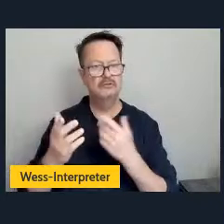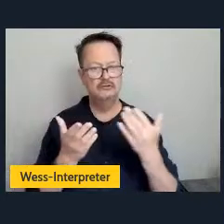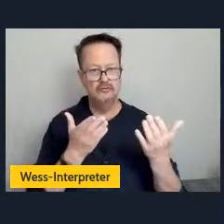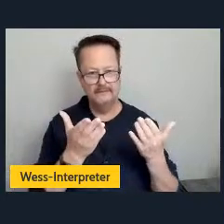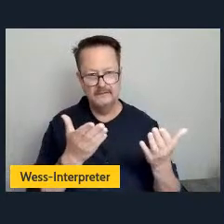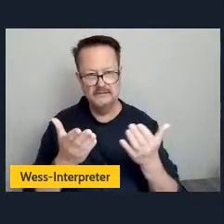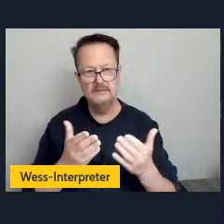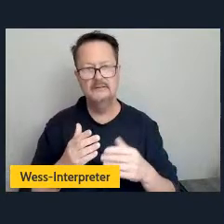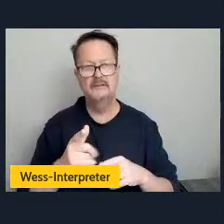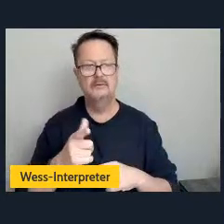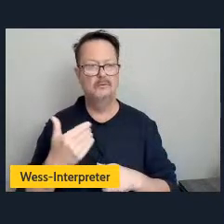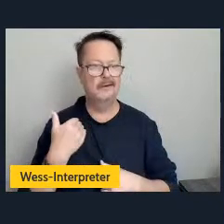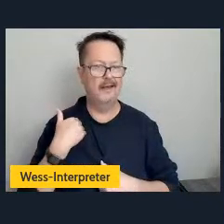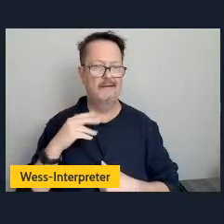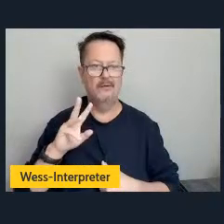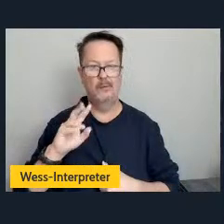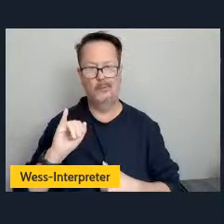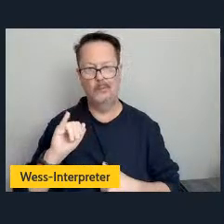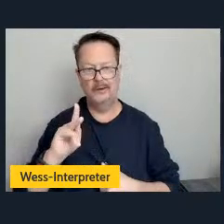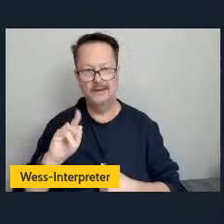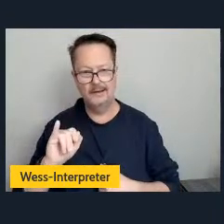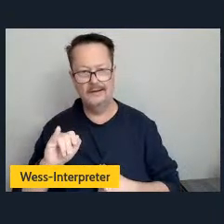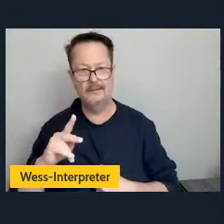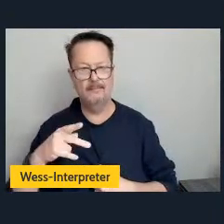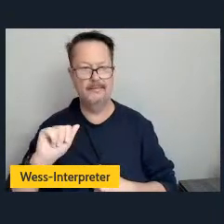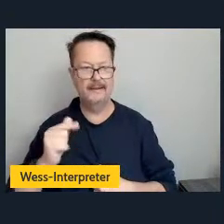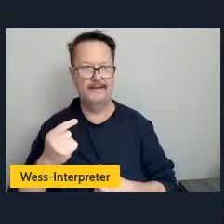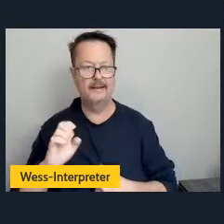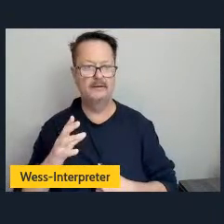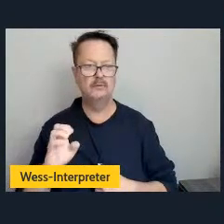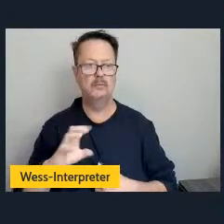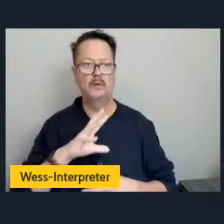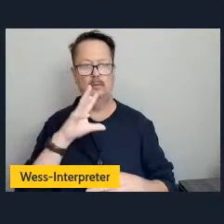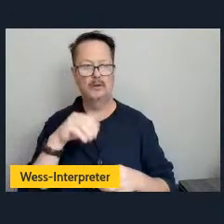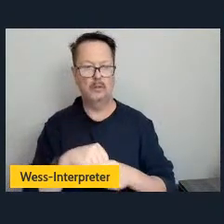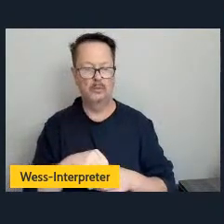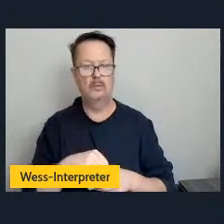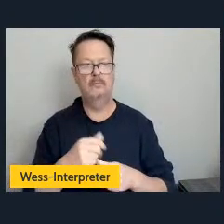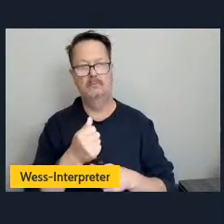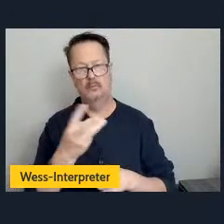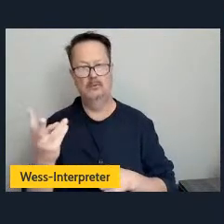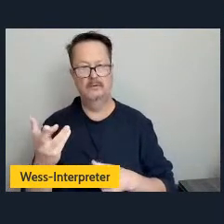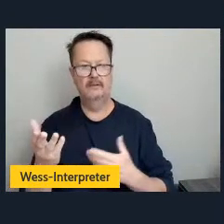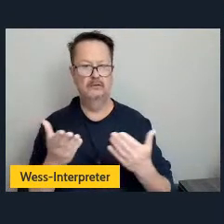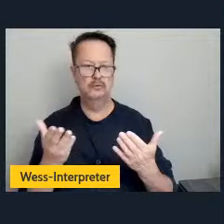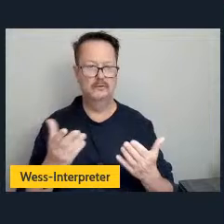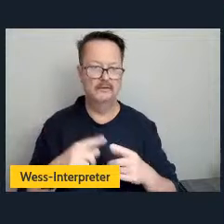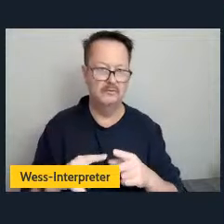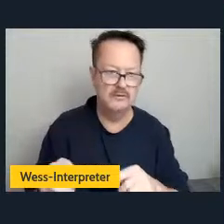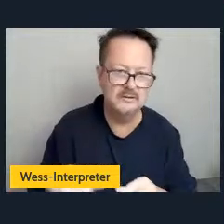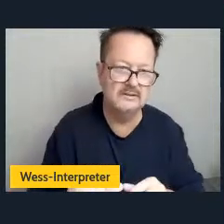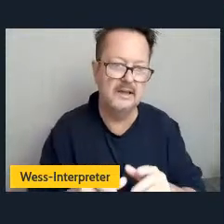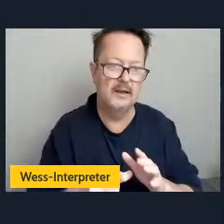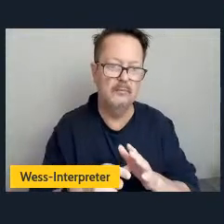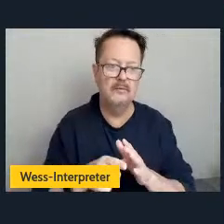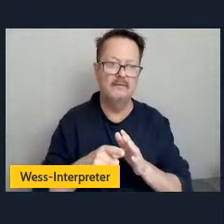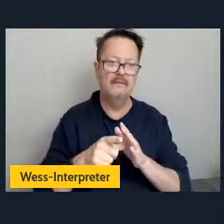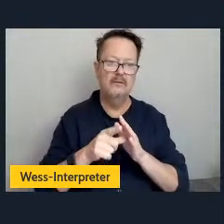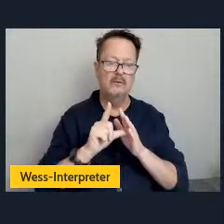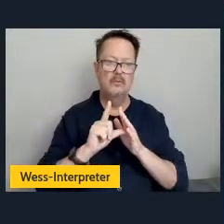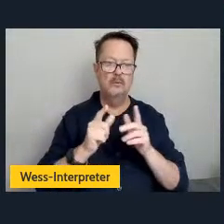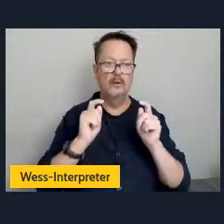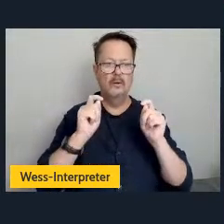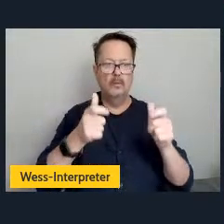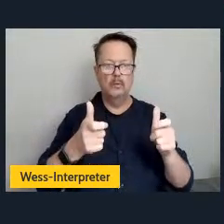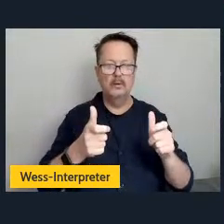a, I don't know, wiki page or something, and you want to include multiple of these services into a single view, and you just want to quickly review health of